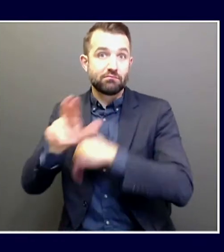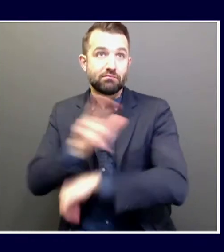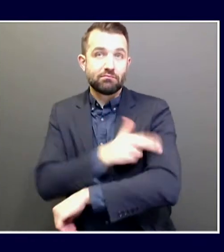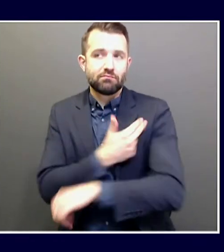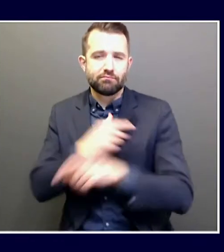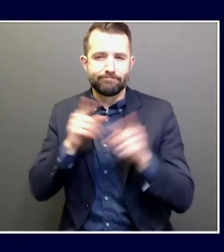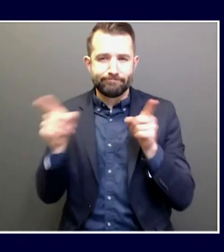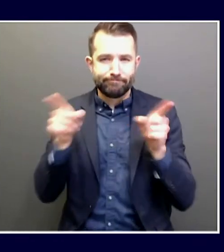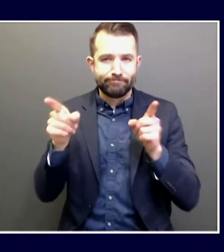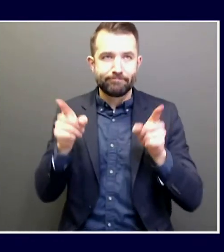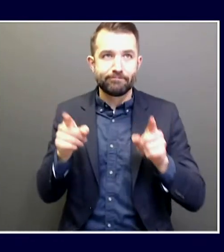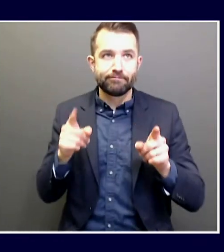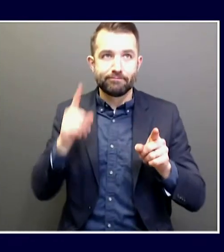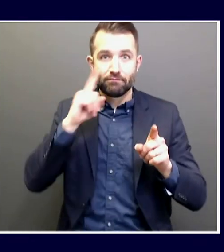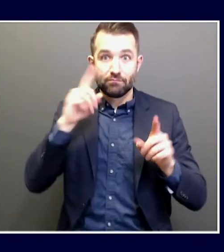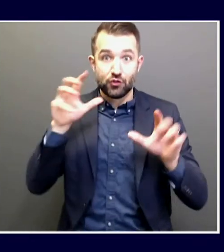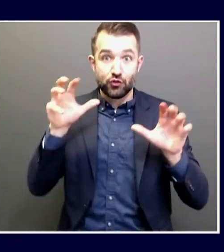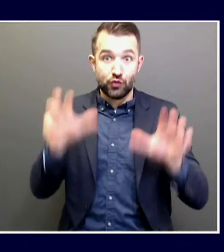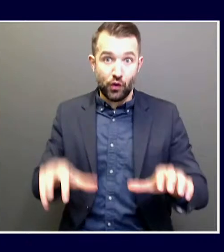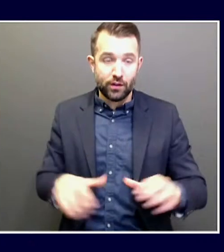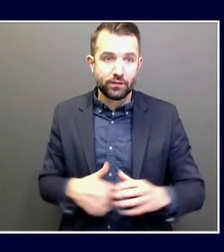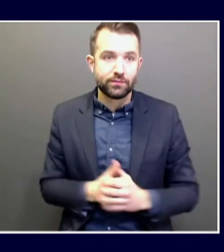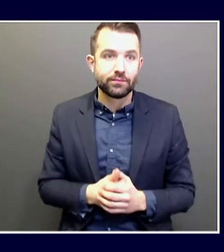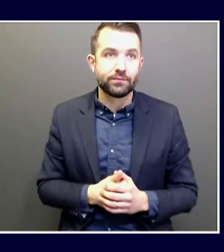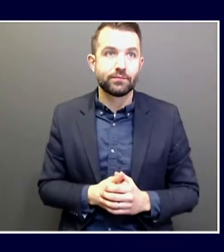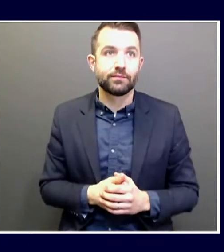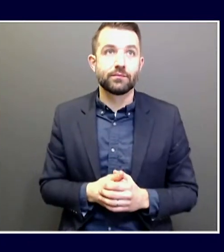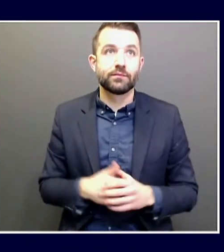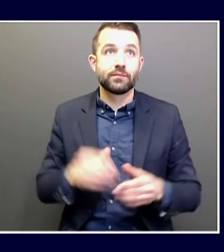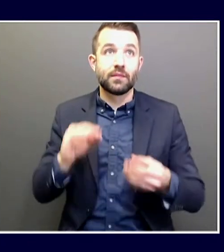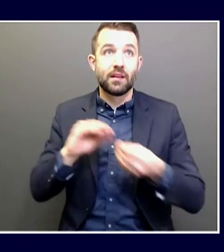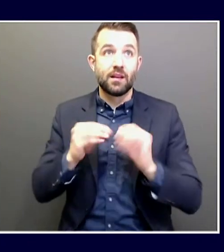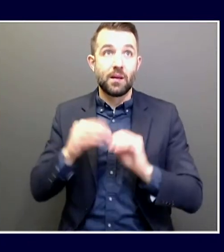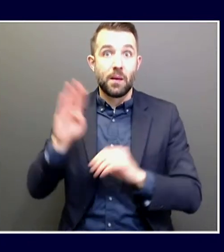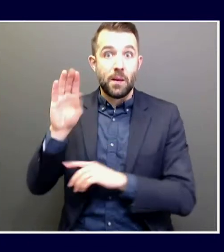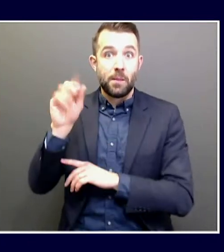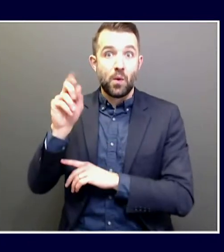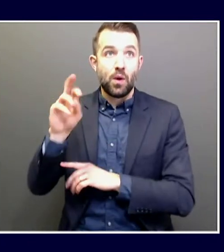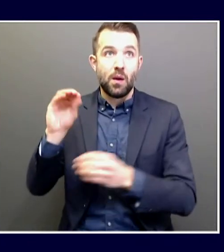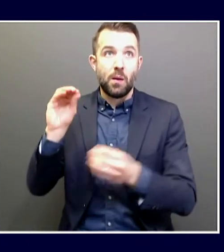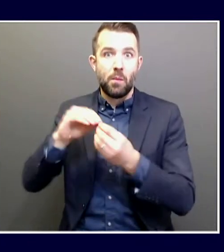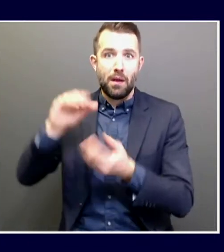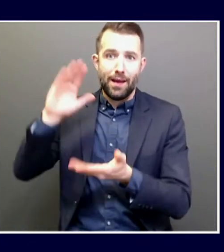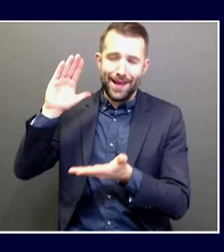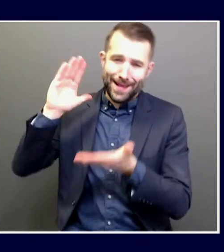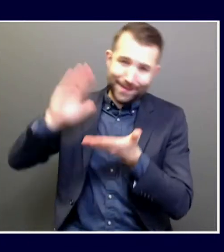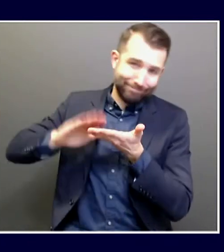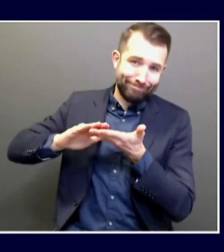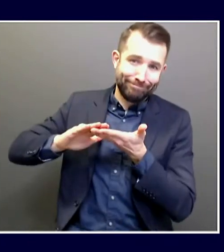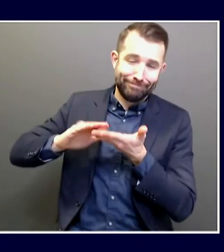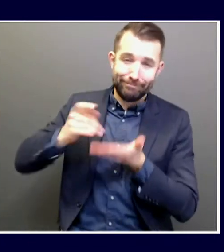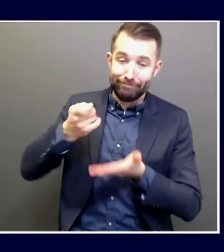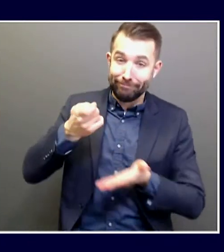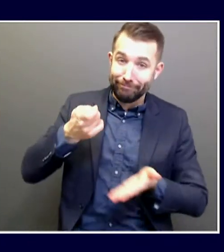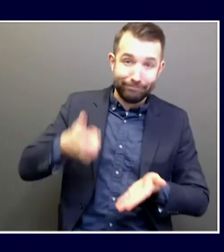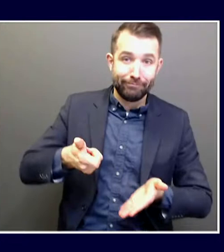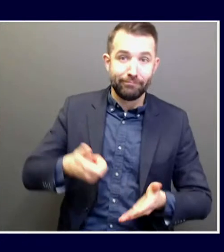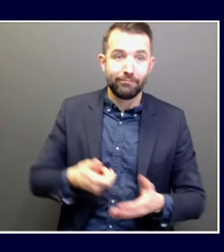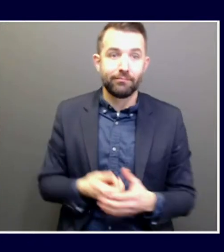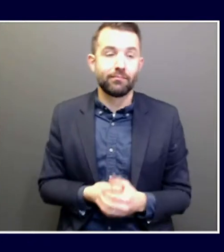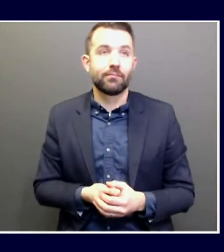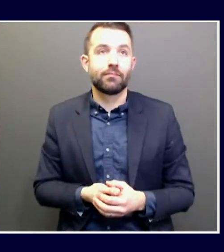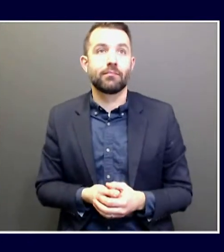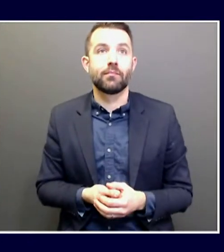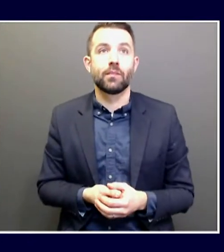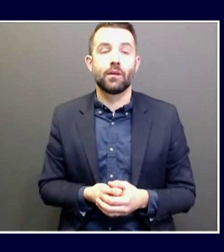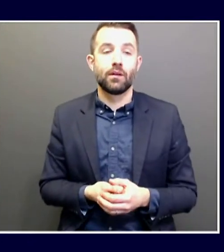show that getting boosted reduces the likelihood of getting hospitalized even further from a point that